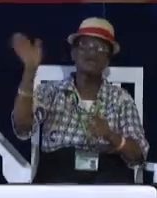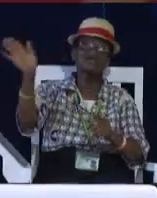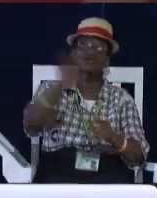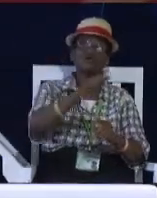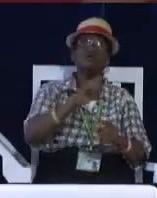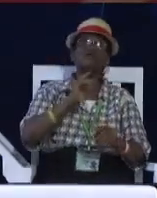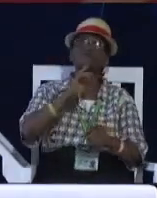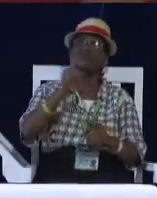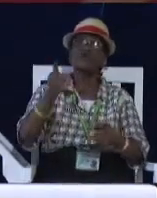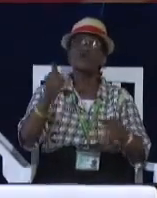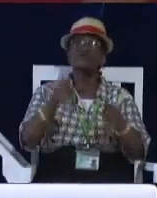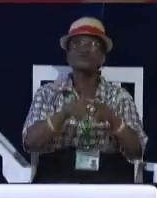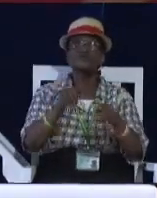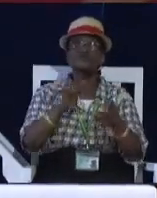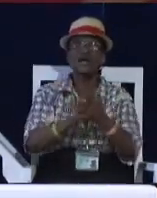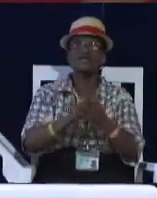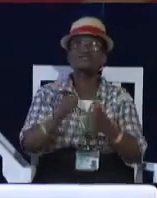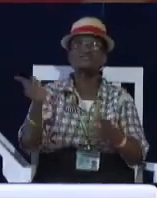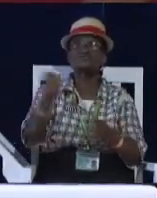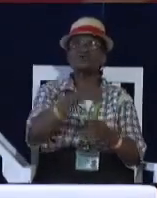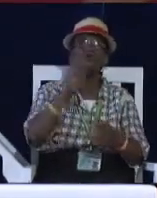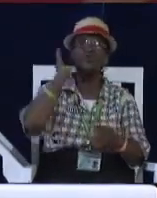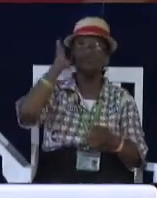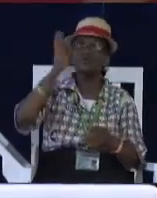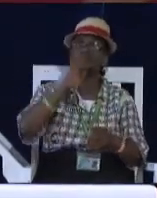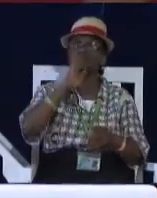so that you will be the first one he will come